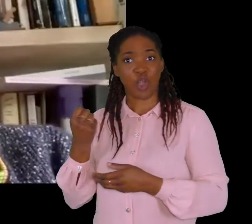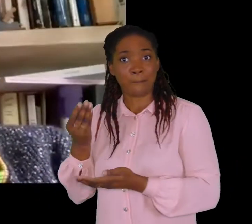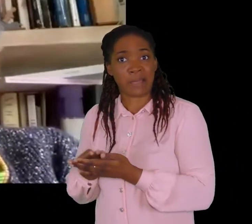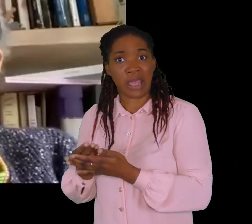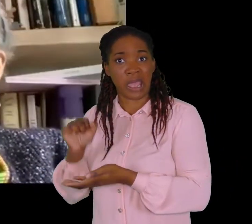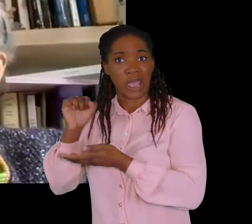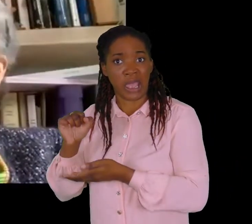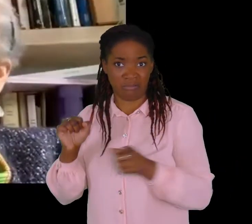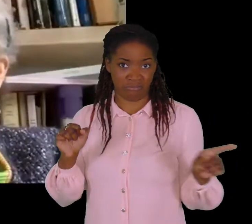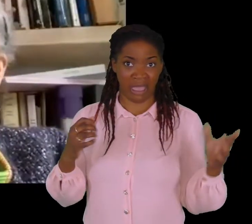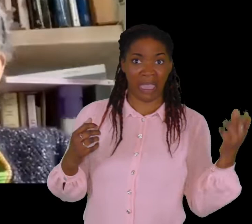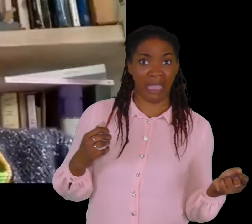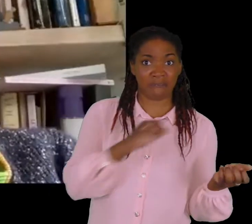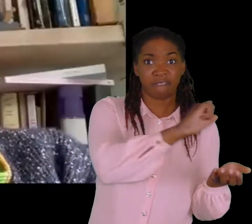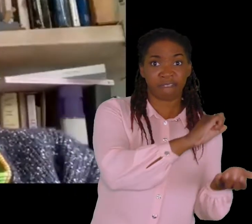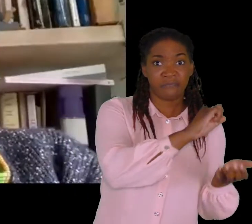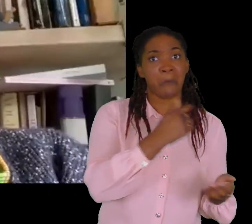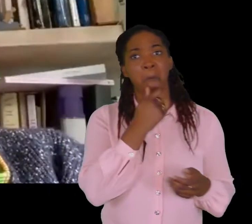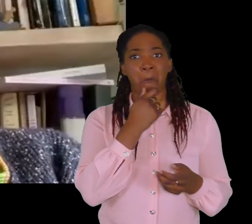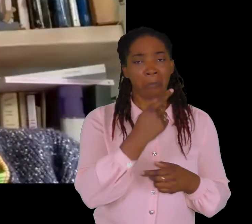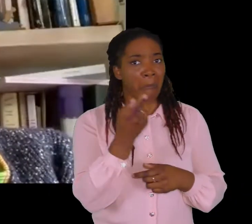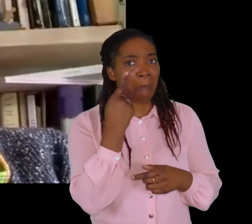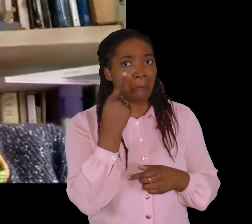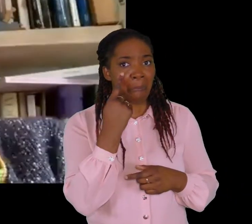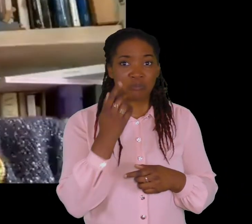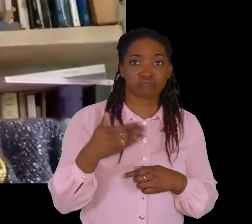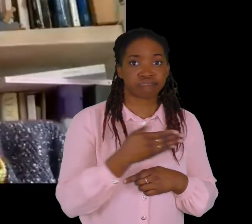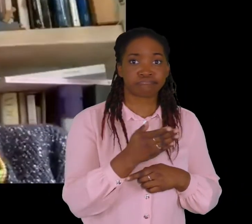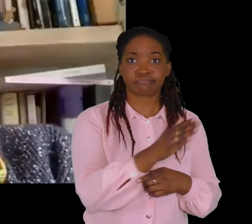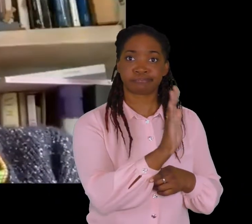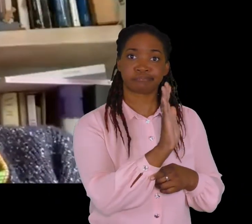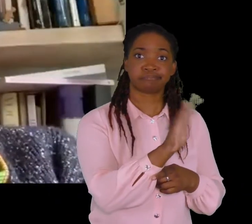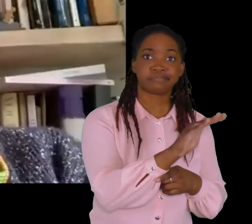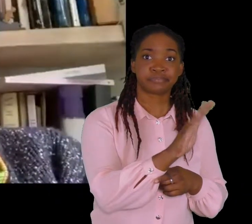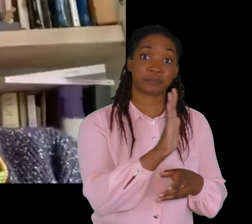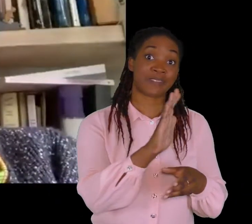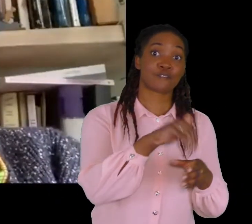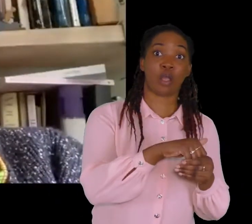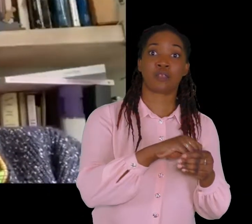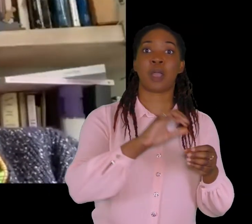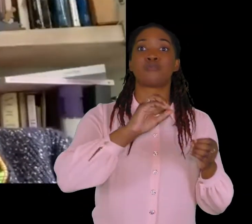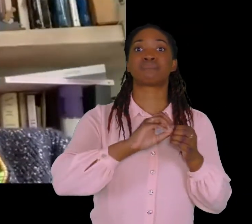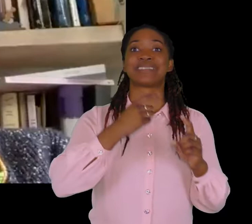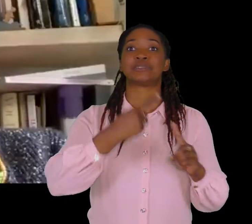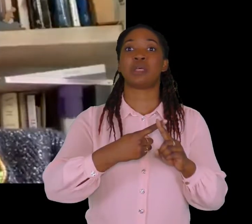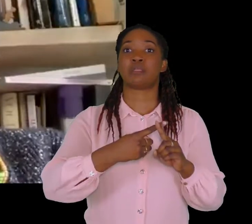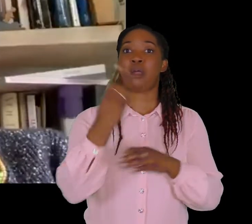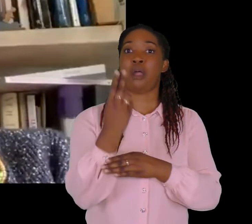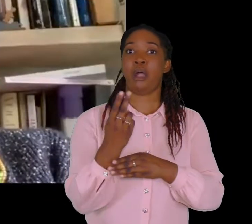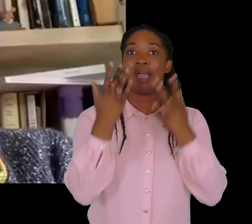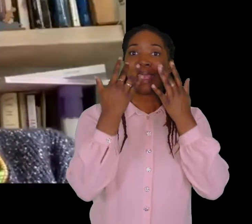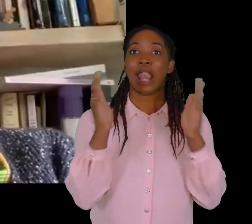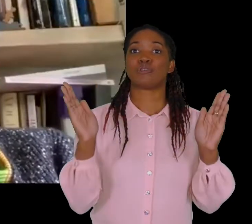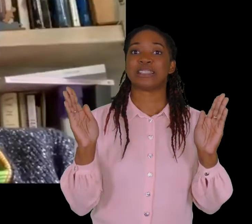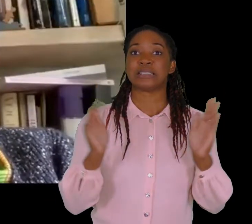they got a grant, let me go see what they're like. And I got involved in the Brixton Art Gallery, and it came out